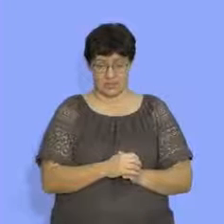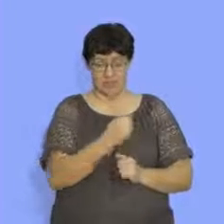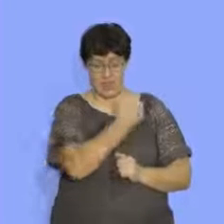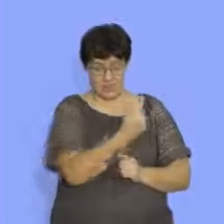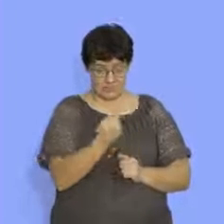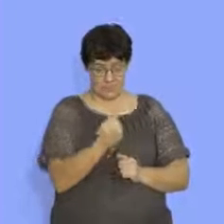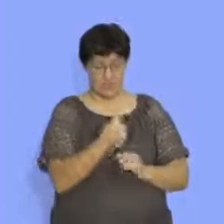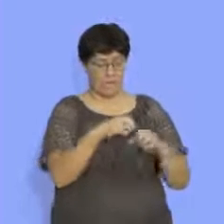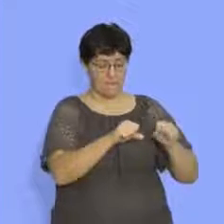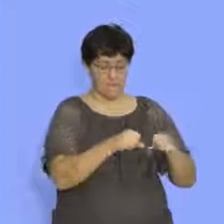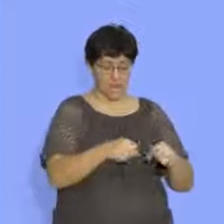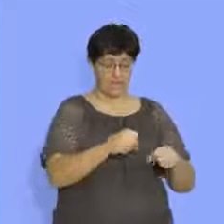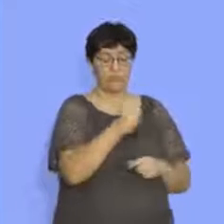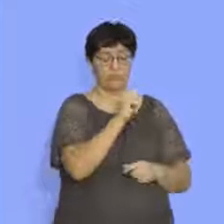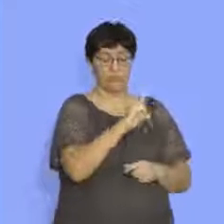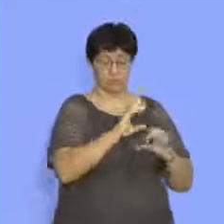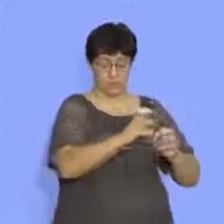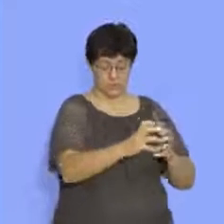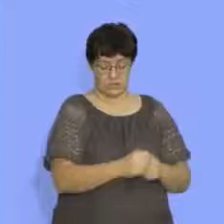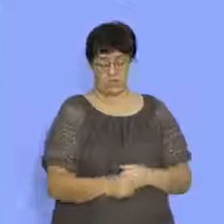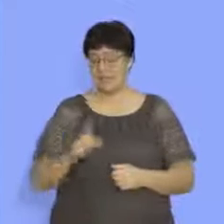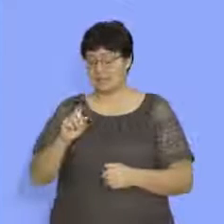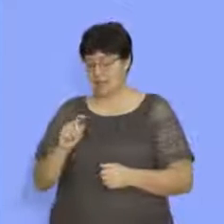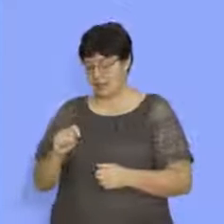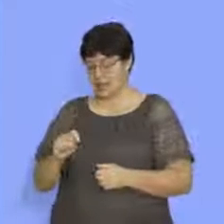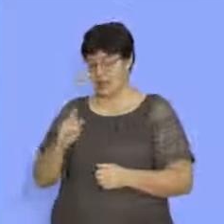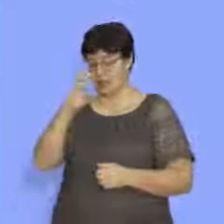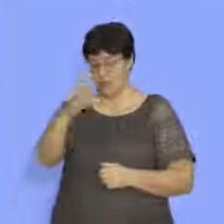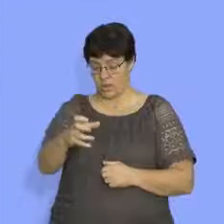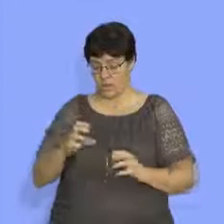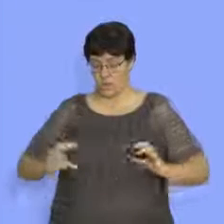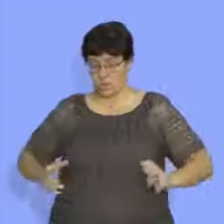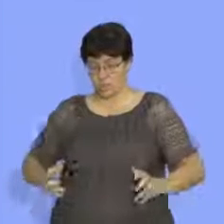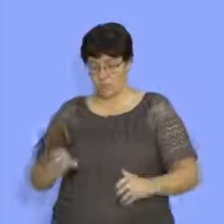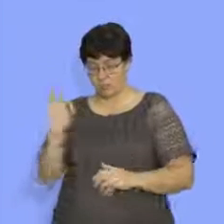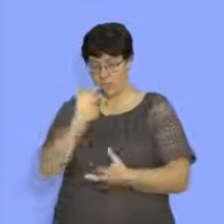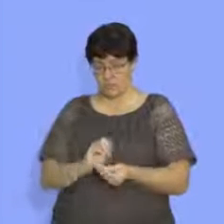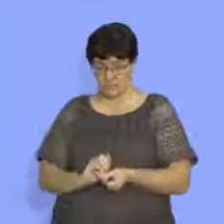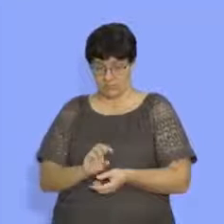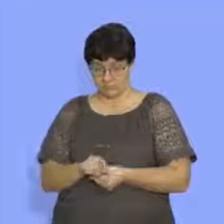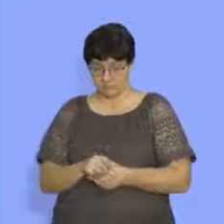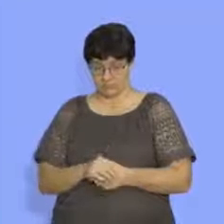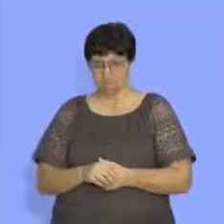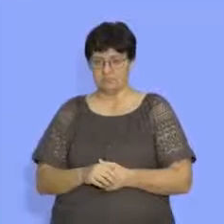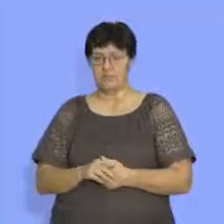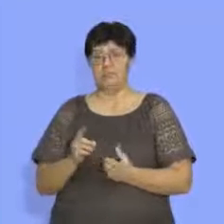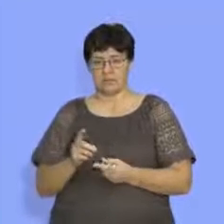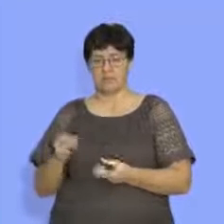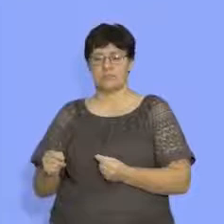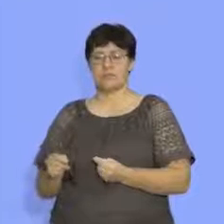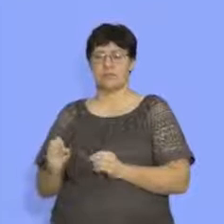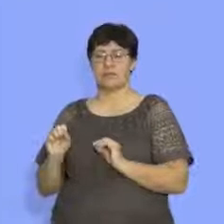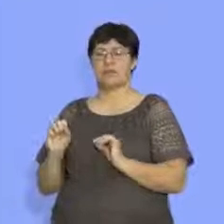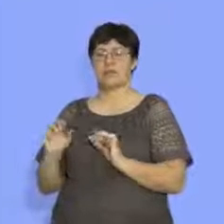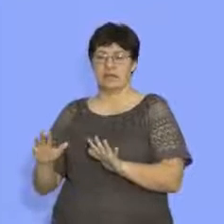right? Each bike has 2 wheels plus the tuk-tuk has 3 wheels. So, and this